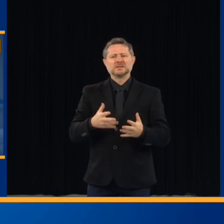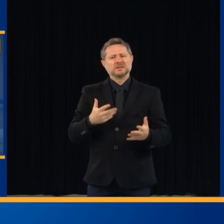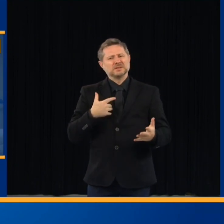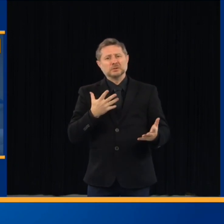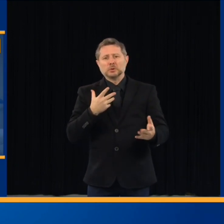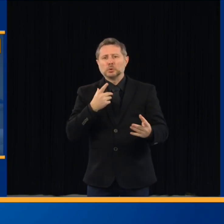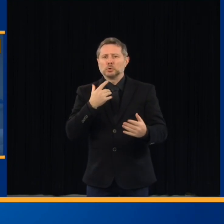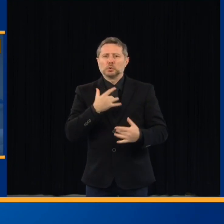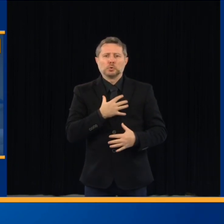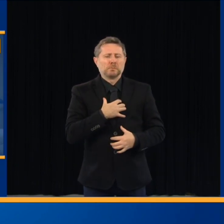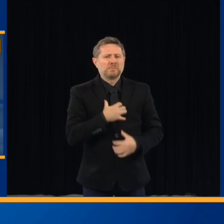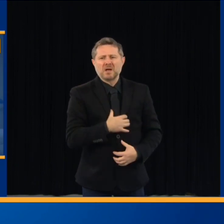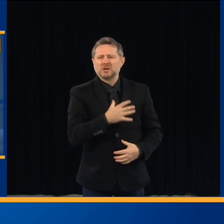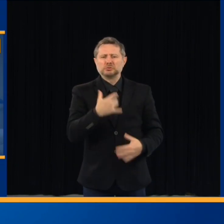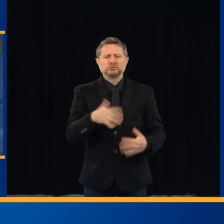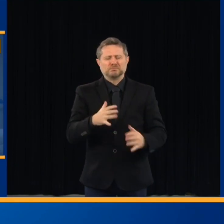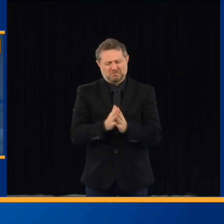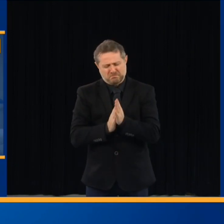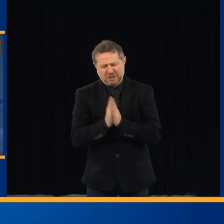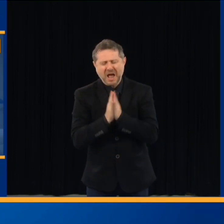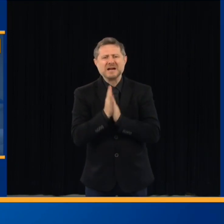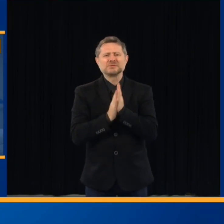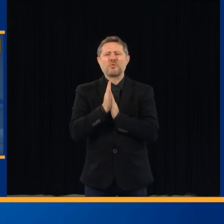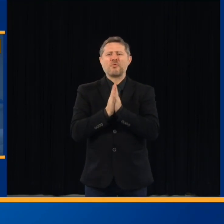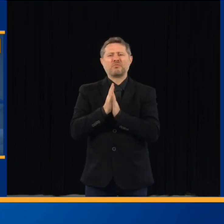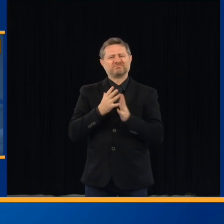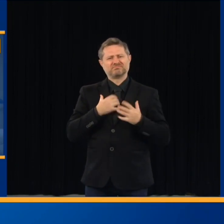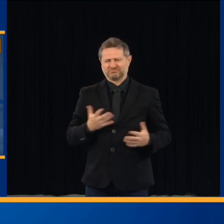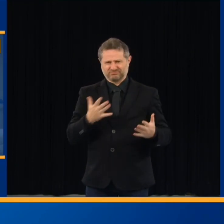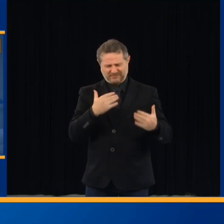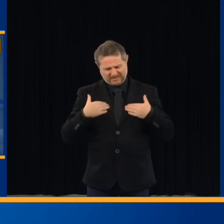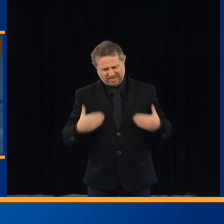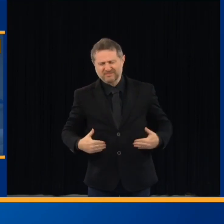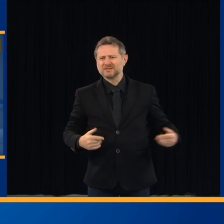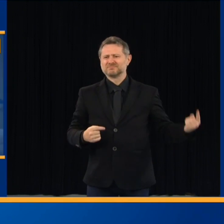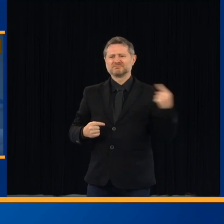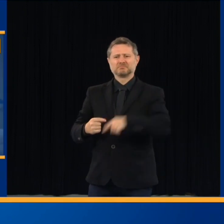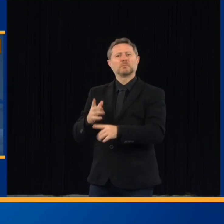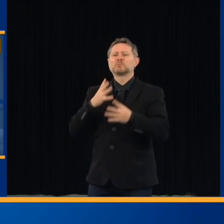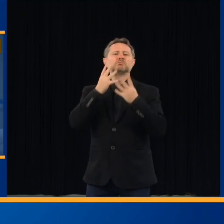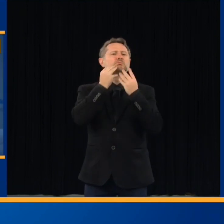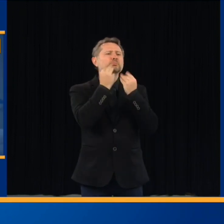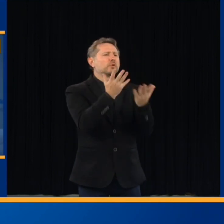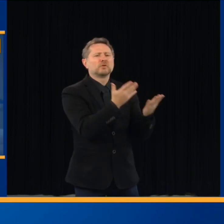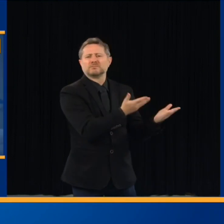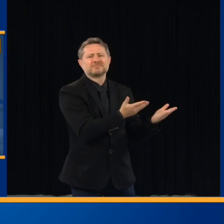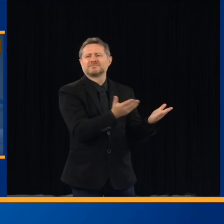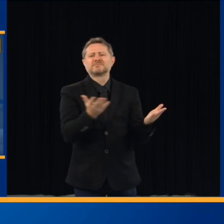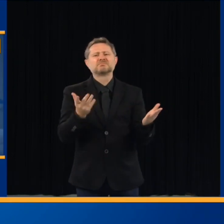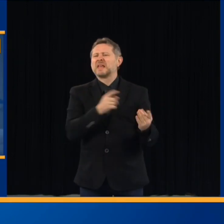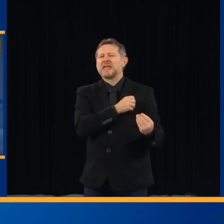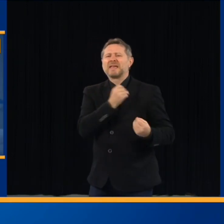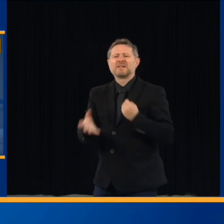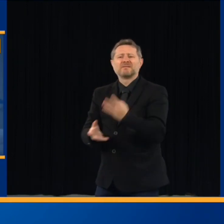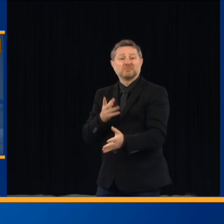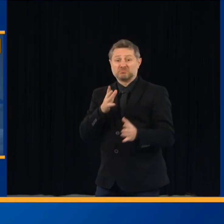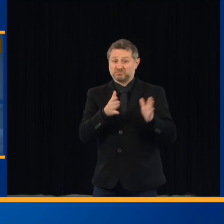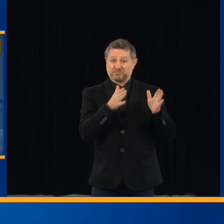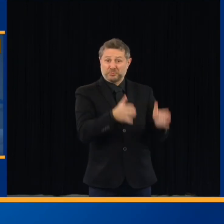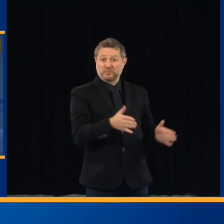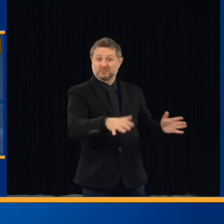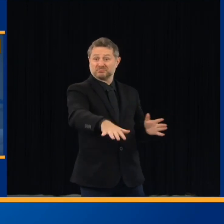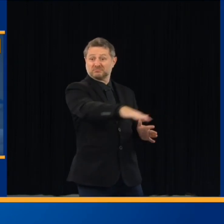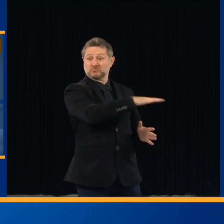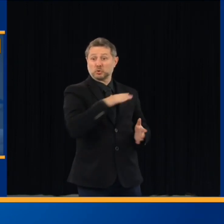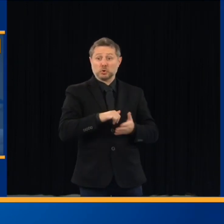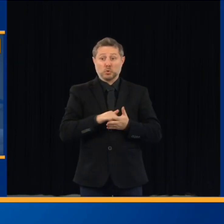mission of public health. These are beautiful, generous people. And New Yorkers will return the